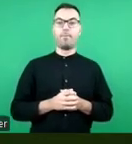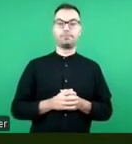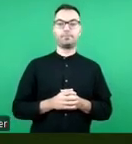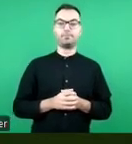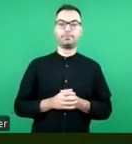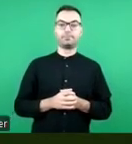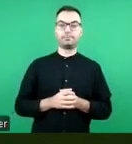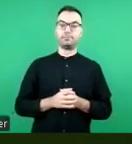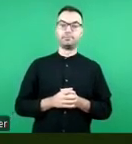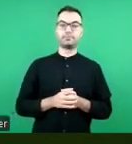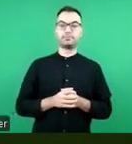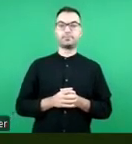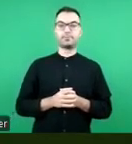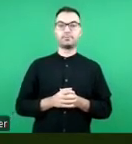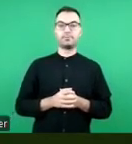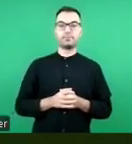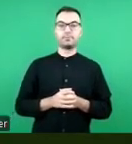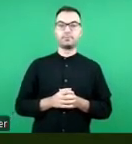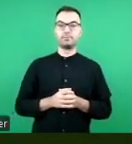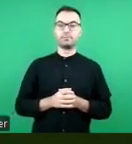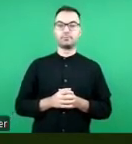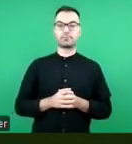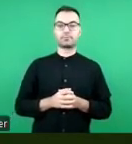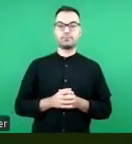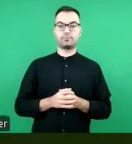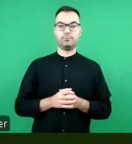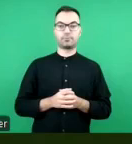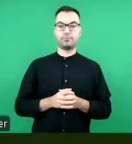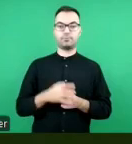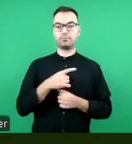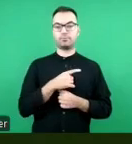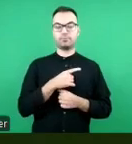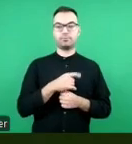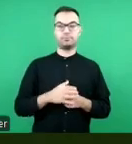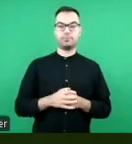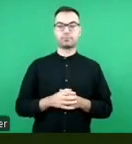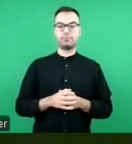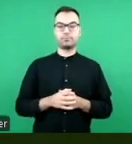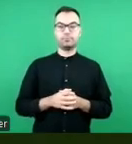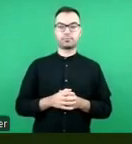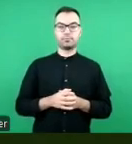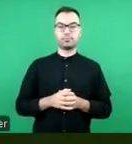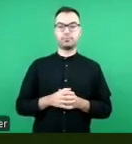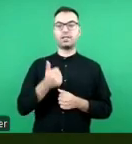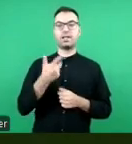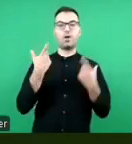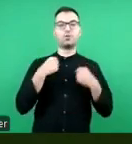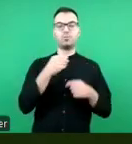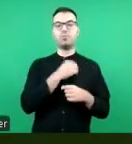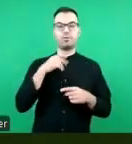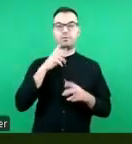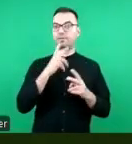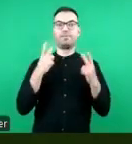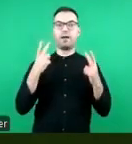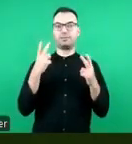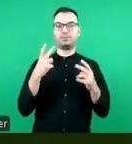disturbance effect on biodiversity. Michael, you can see there's some Smichowski here, and Durska is also from Poland. So Poland was really keen